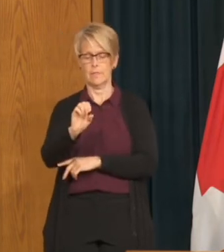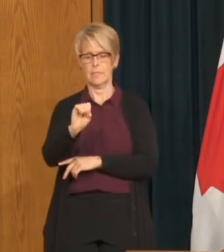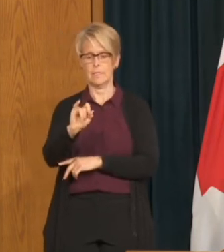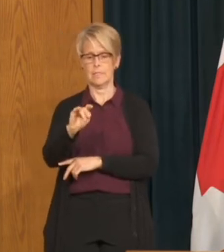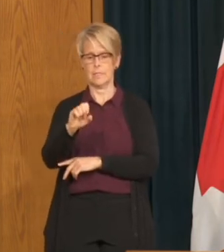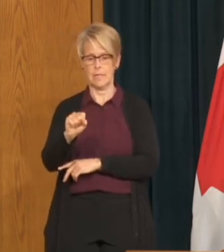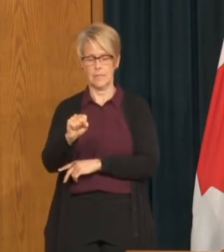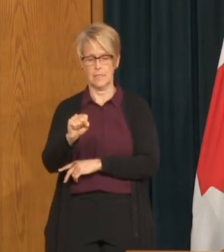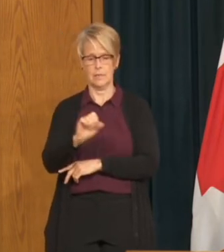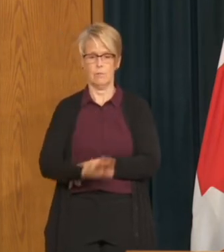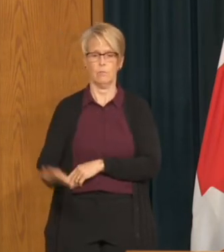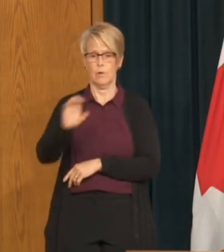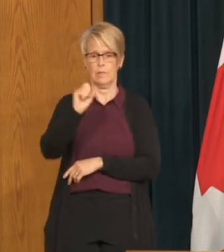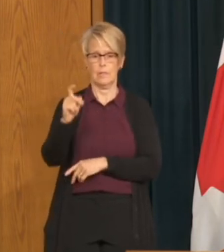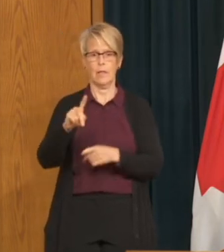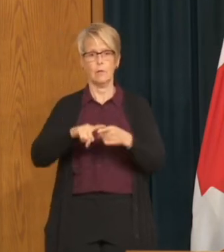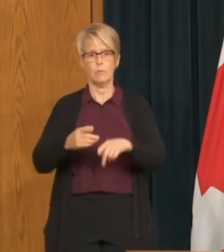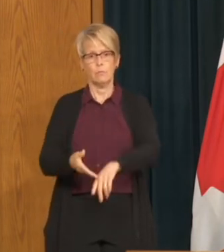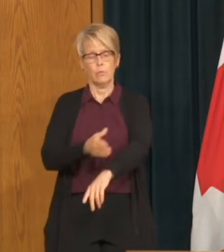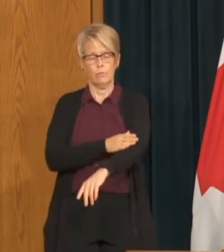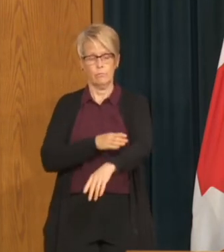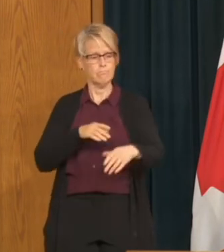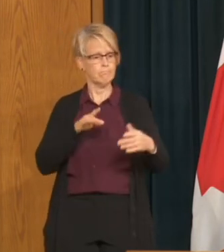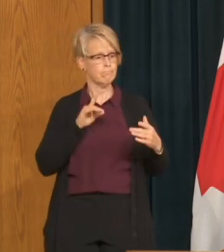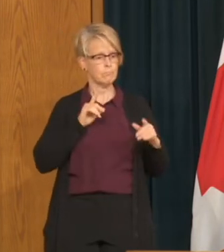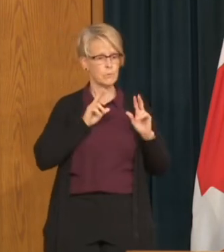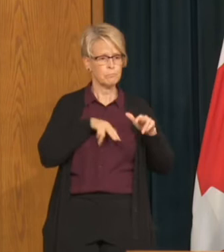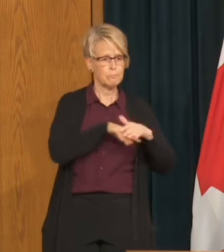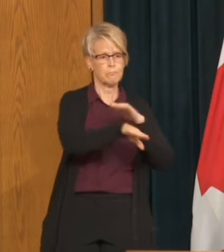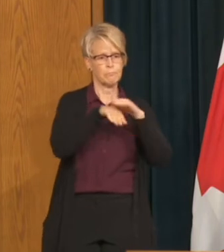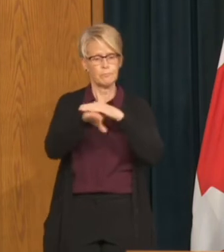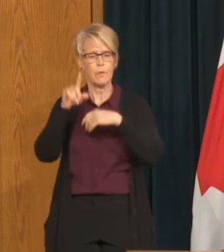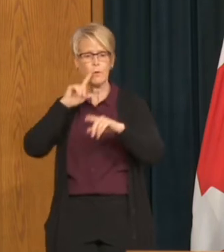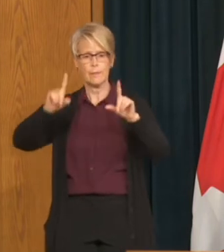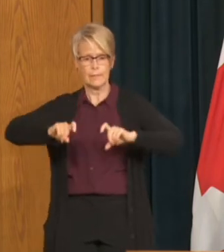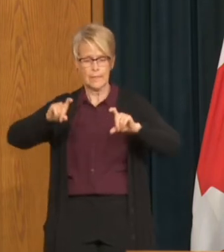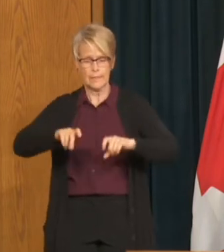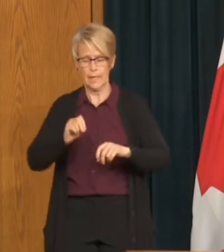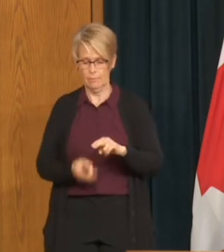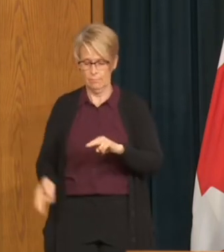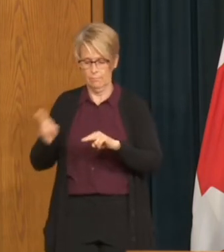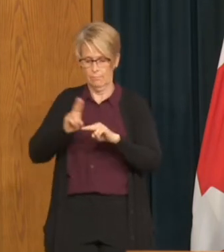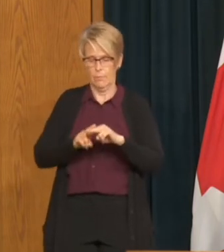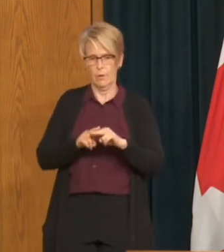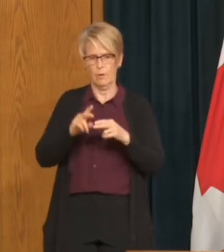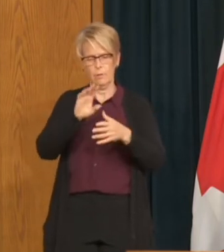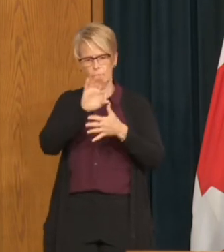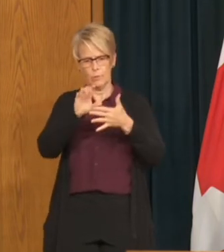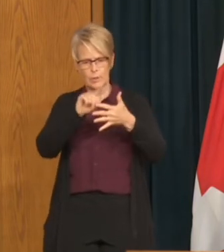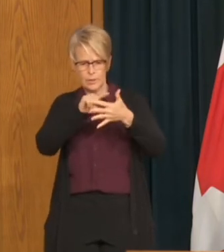to improve access to testing and significantly increased our testing